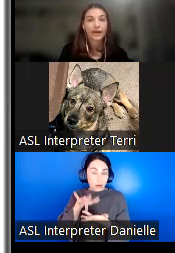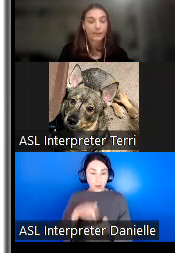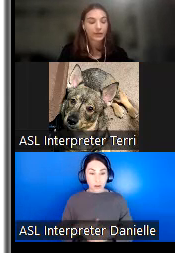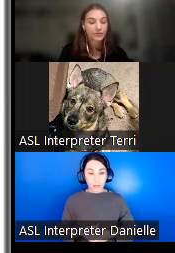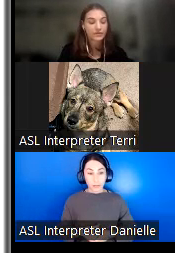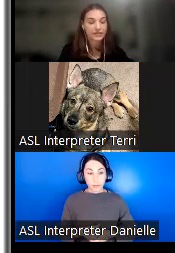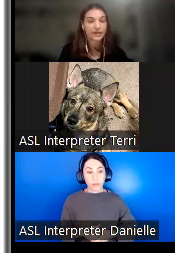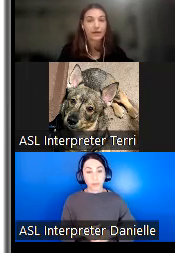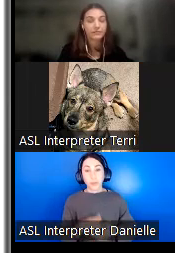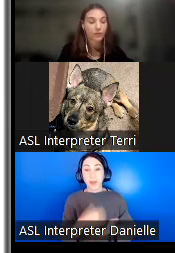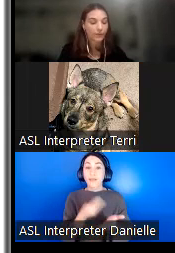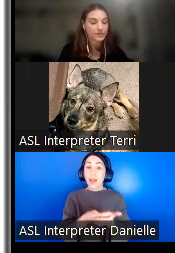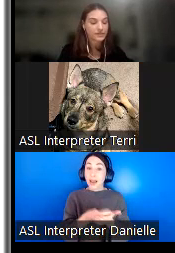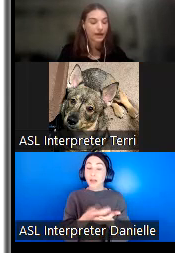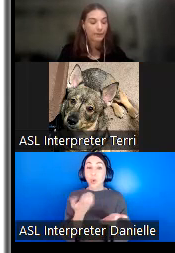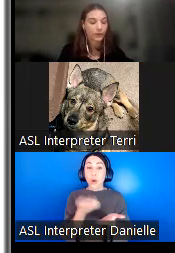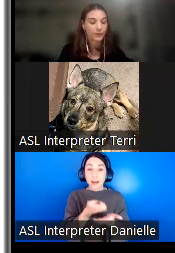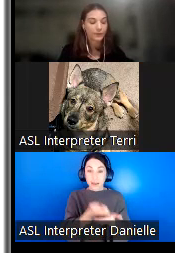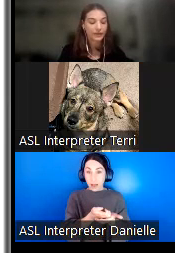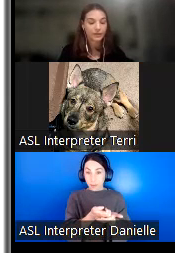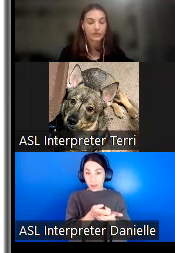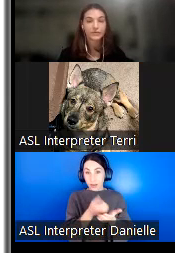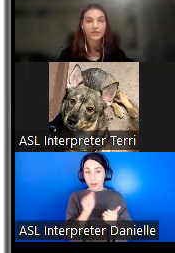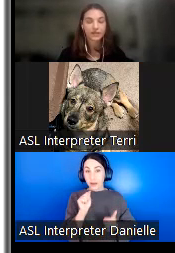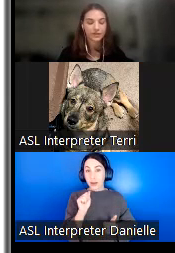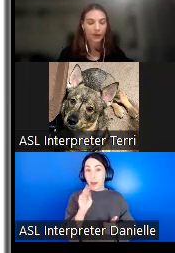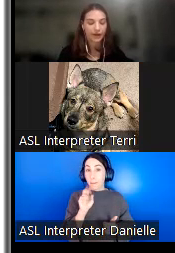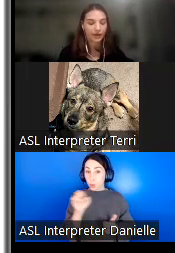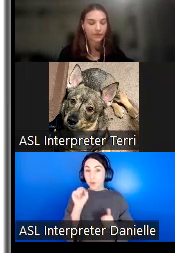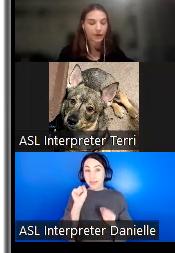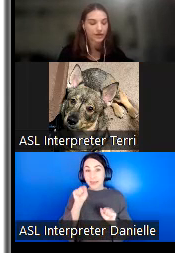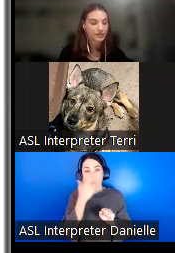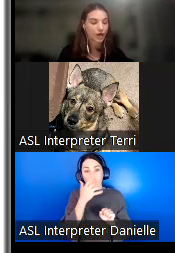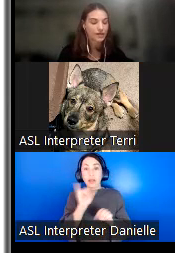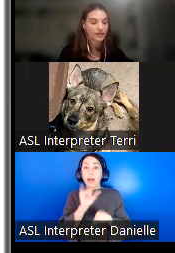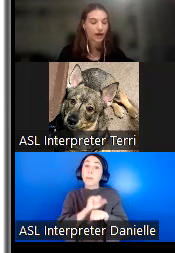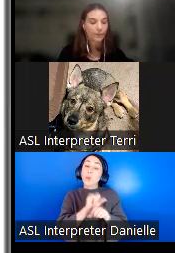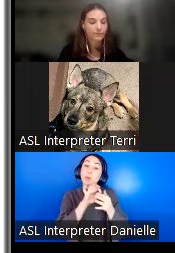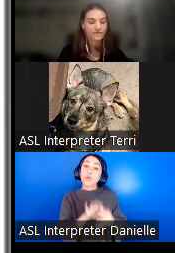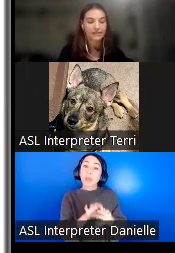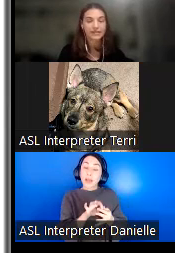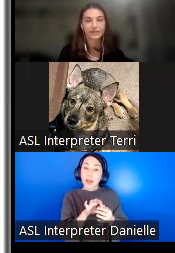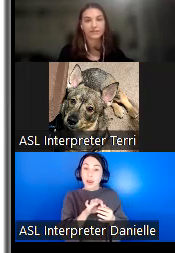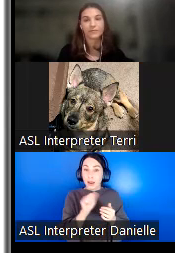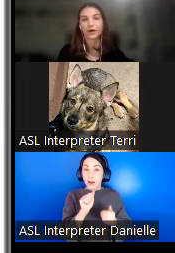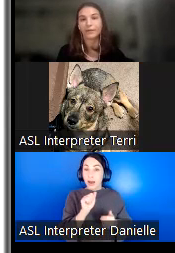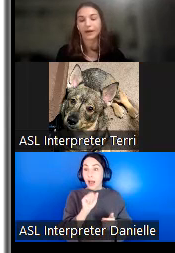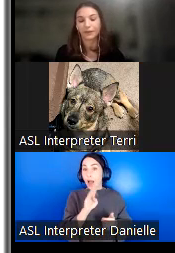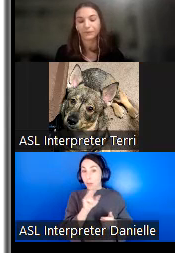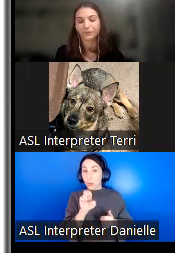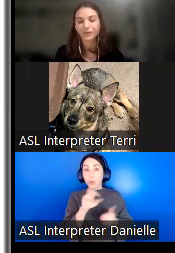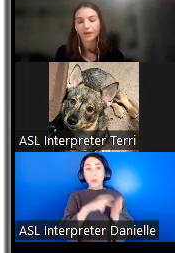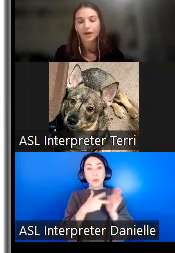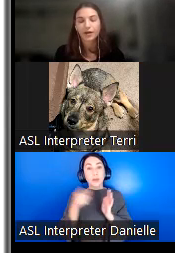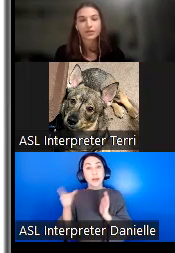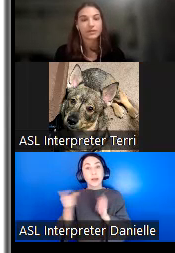Financial or economic abuse can take many forms. Employment-related abuse is when the person causing harm prevents a victim from earning